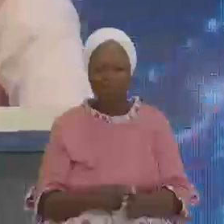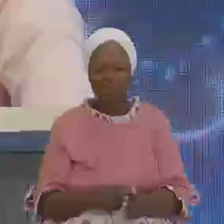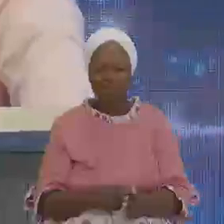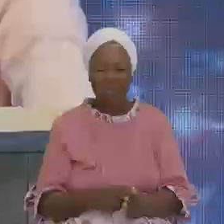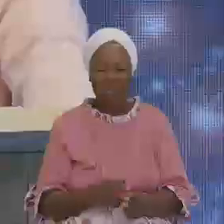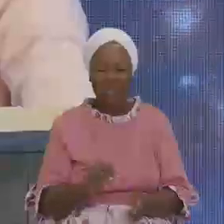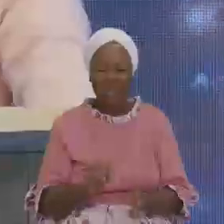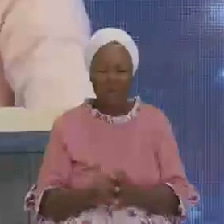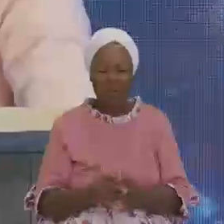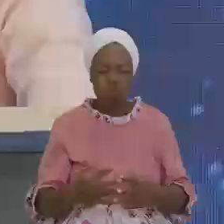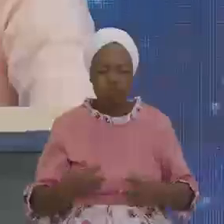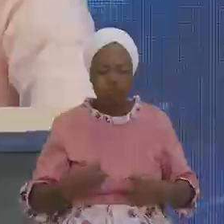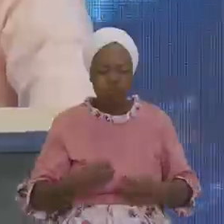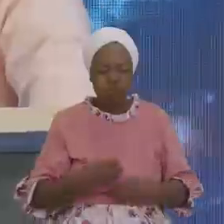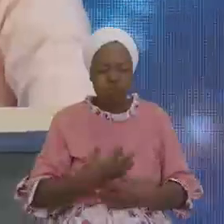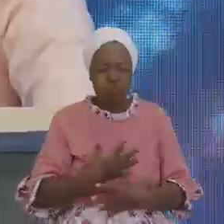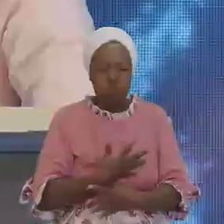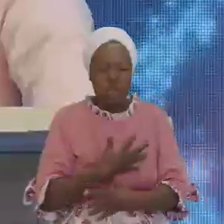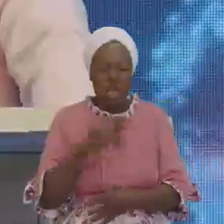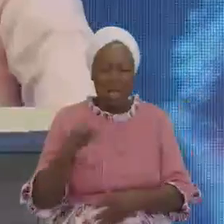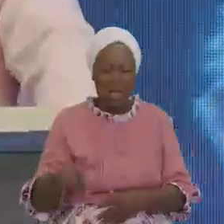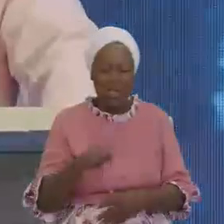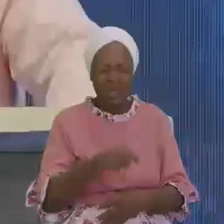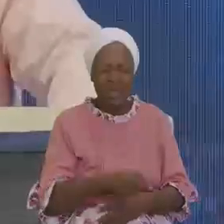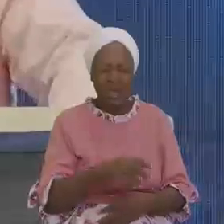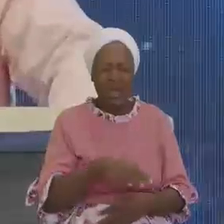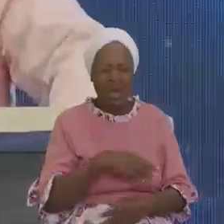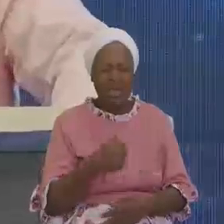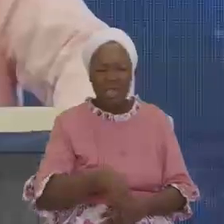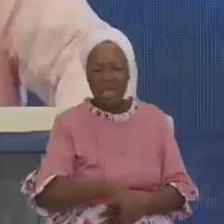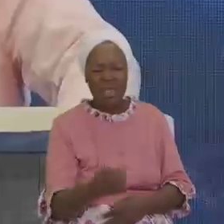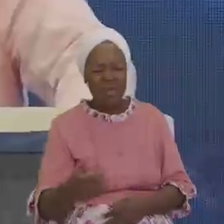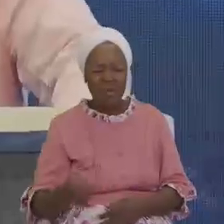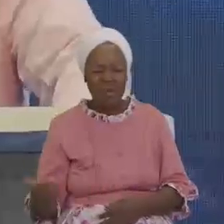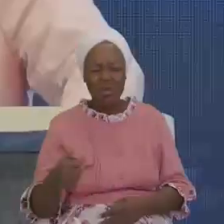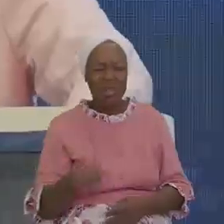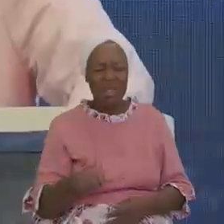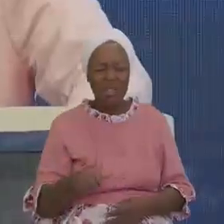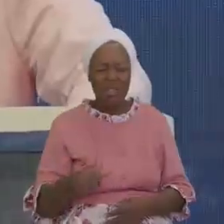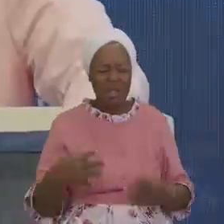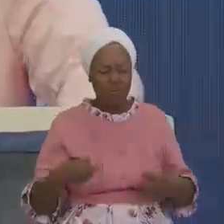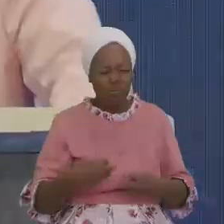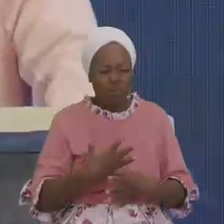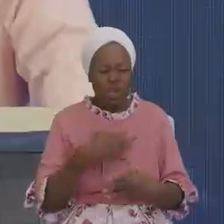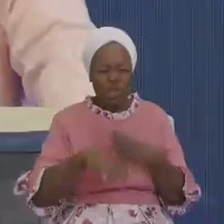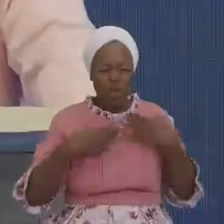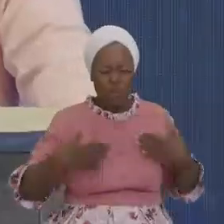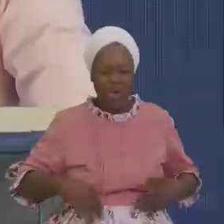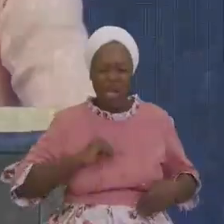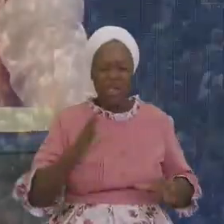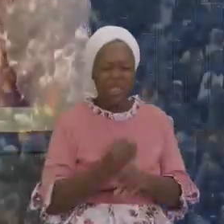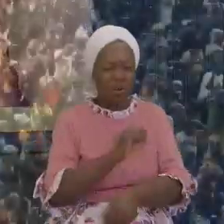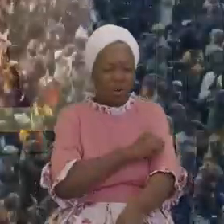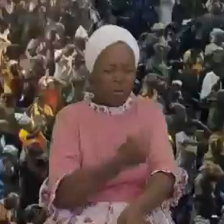Elephantiasis or any other swelling in your body, I take authority over you. Be healed in Jesus'